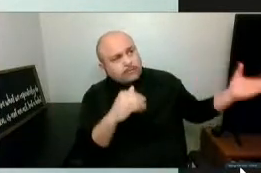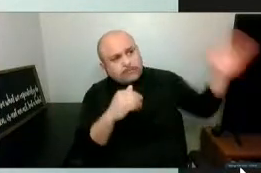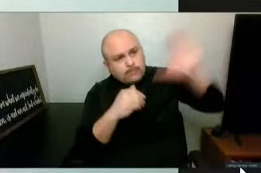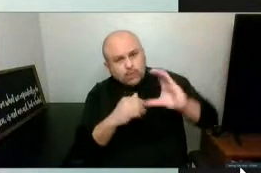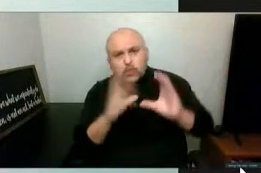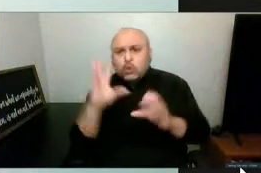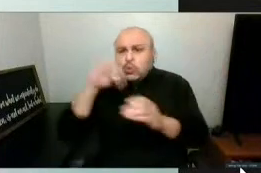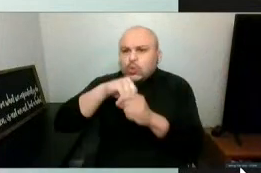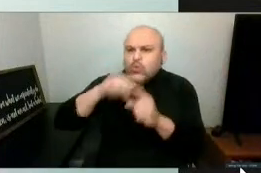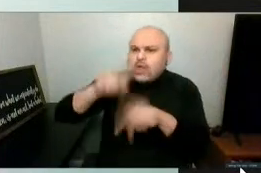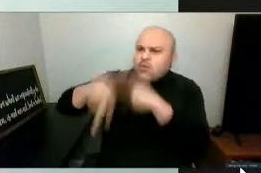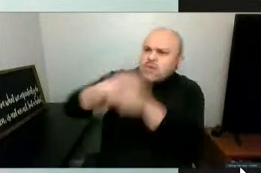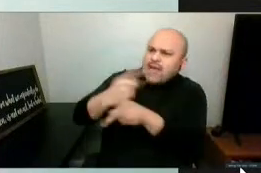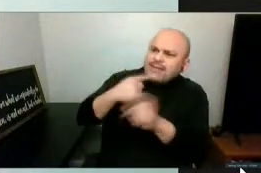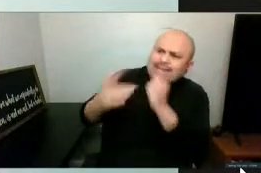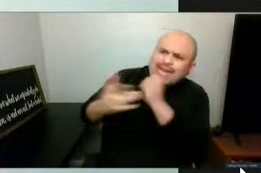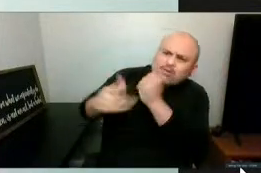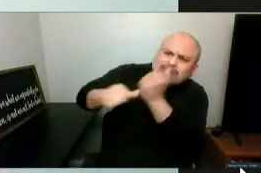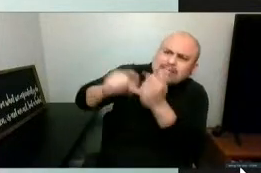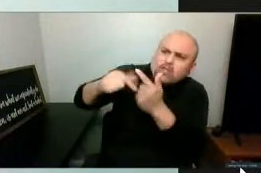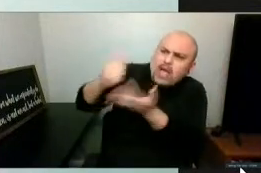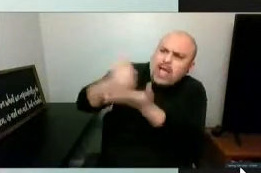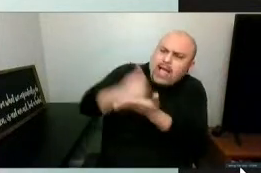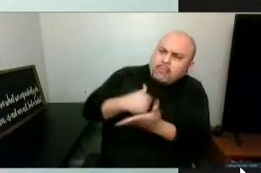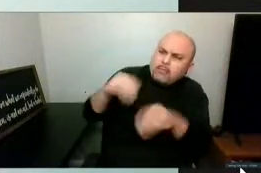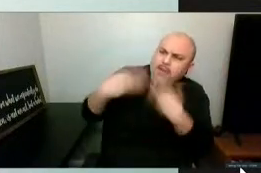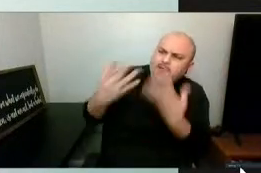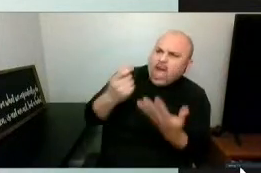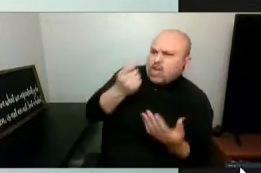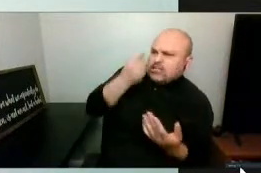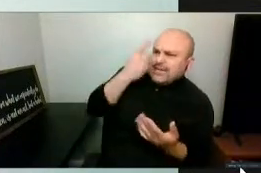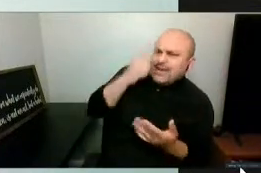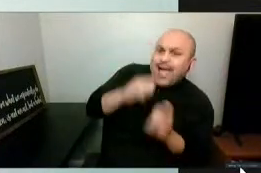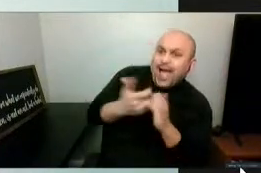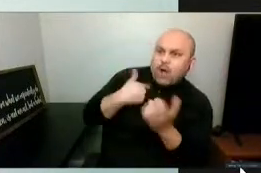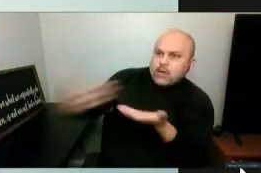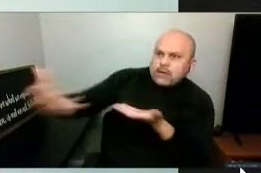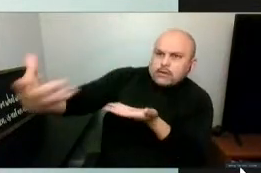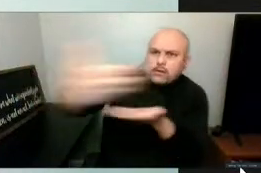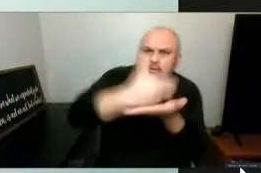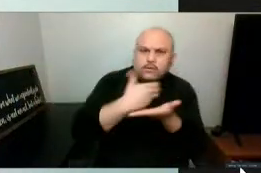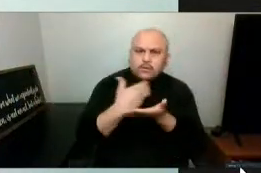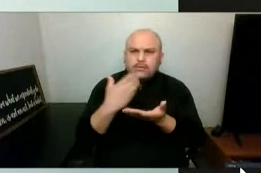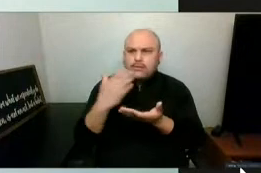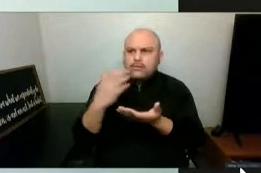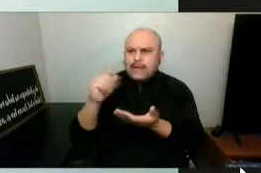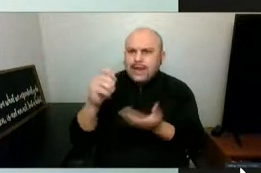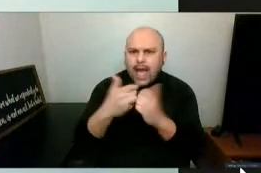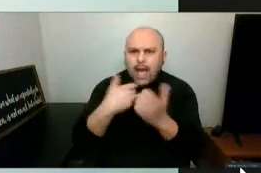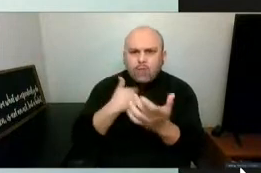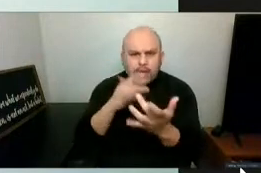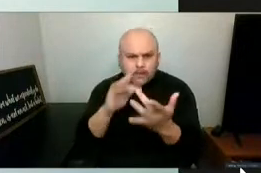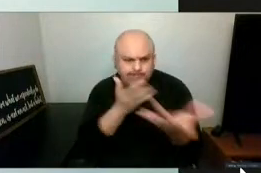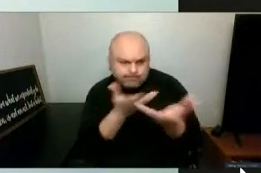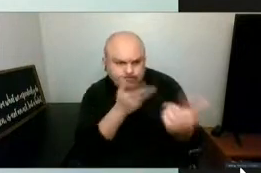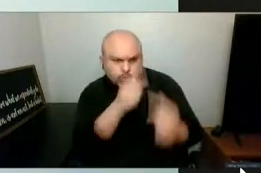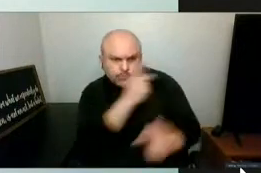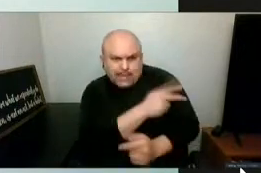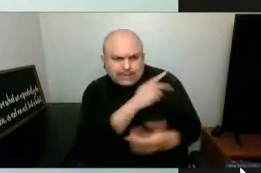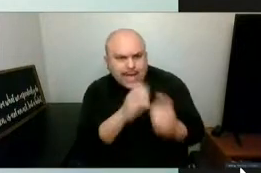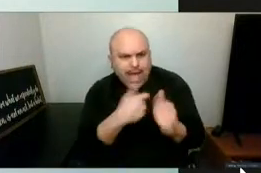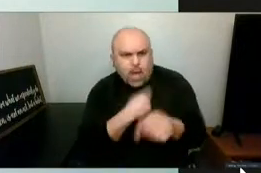technical assistance to help providers understand how to collect this information, how to interact with patients, and how to use it